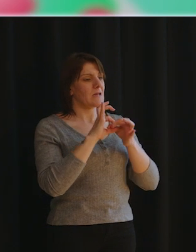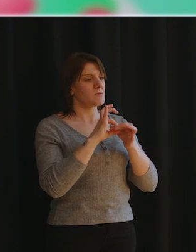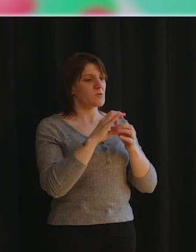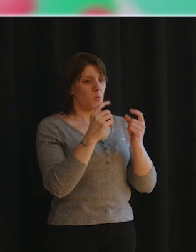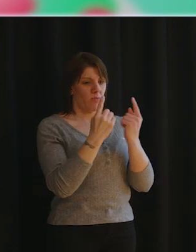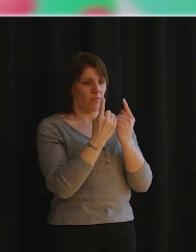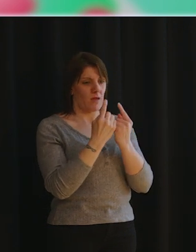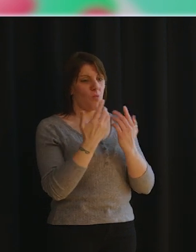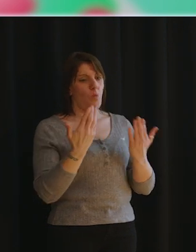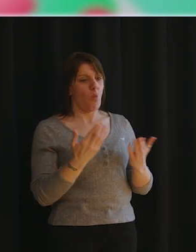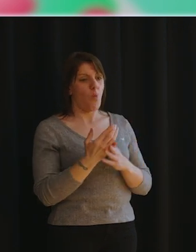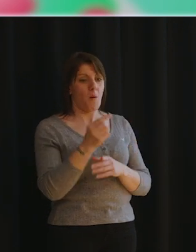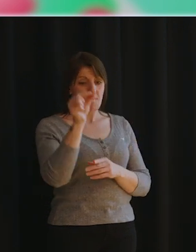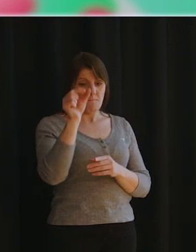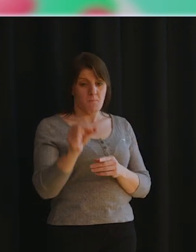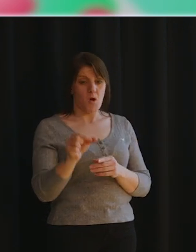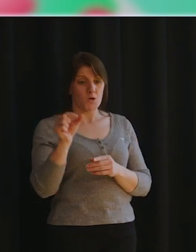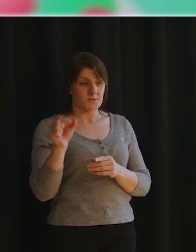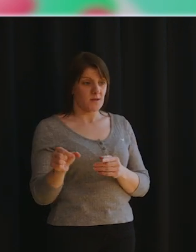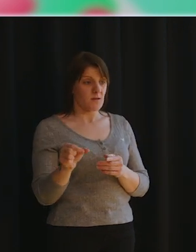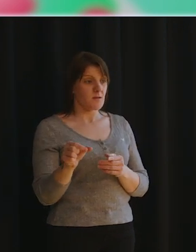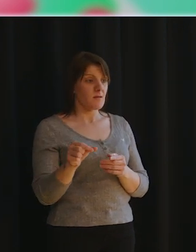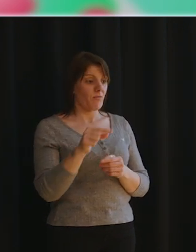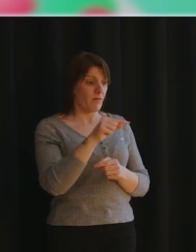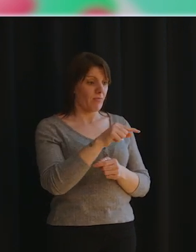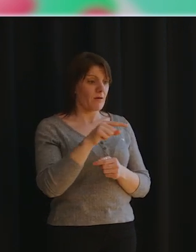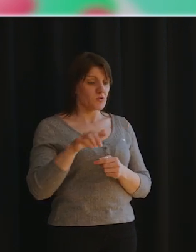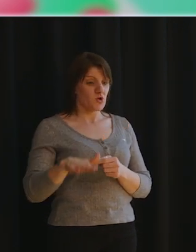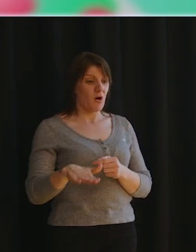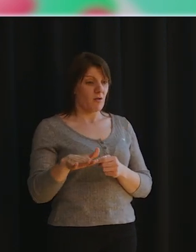person. Anybody who was